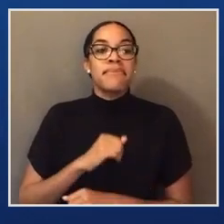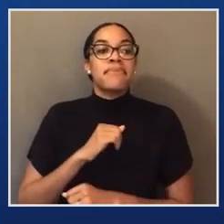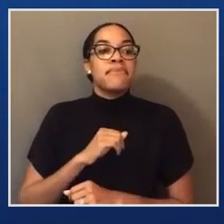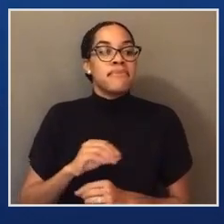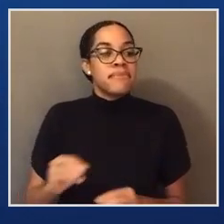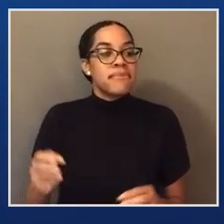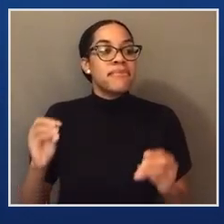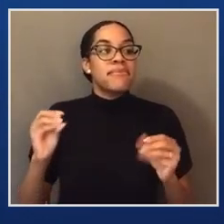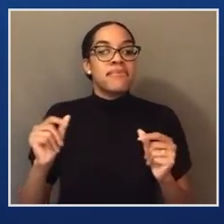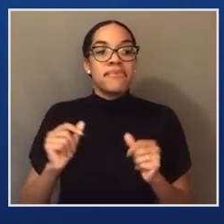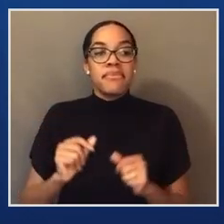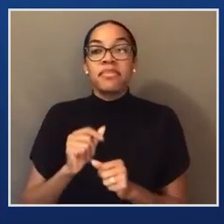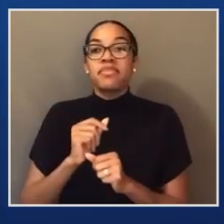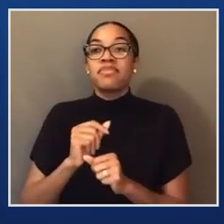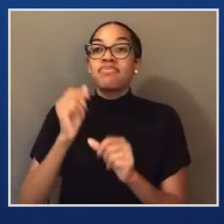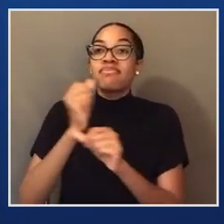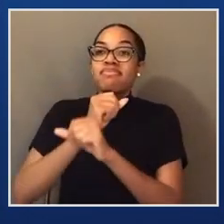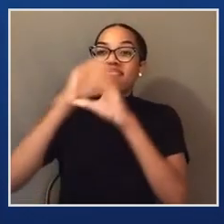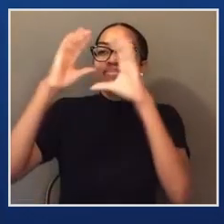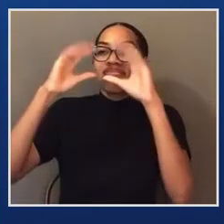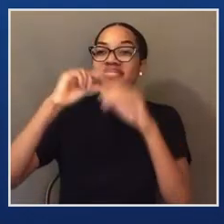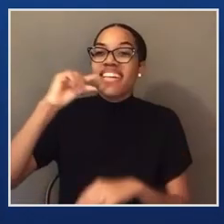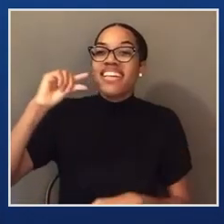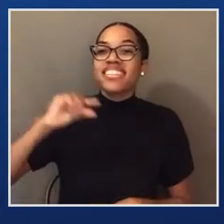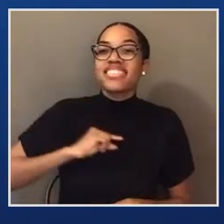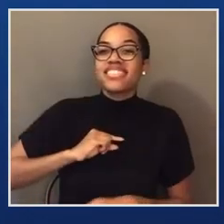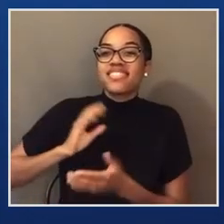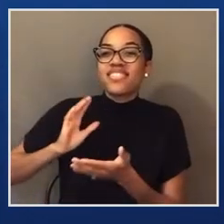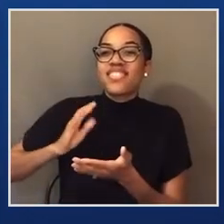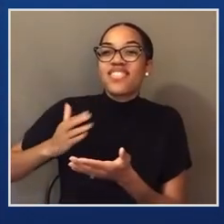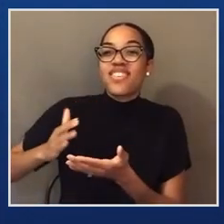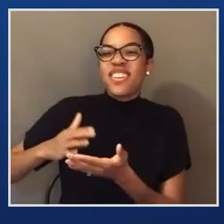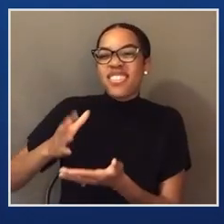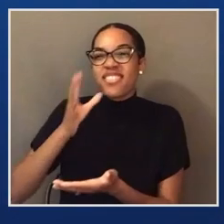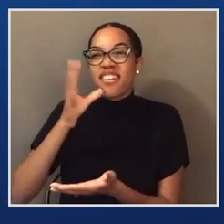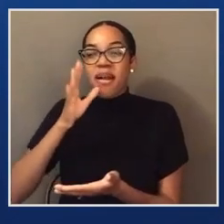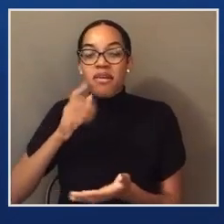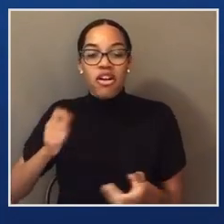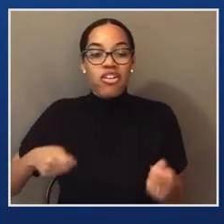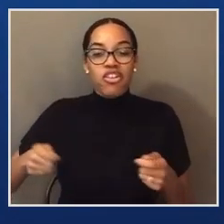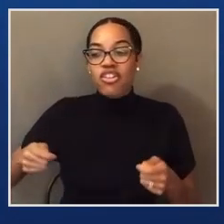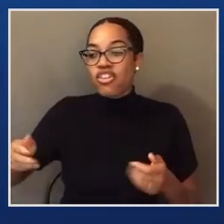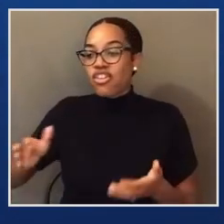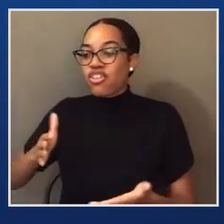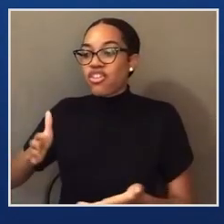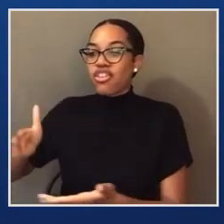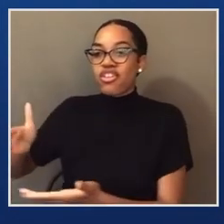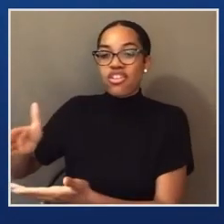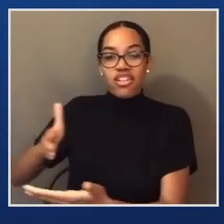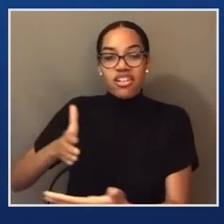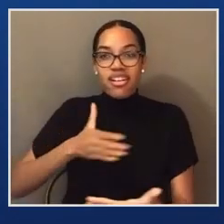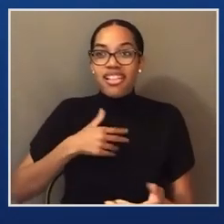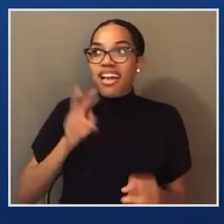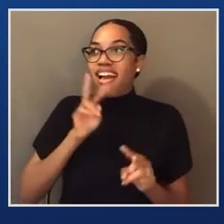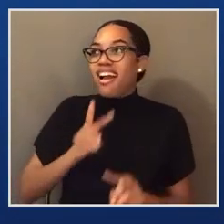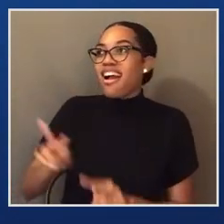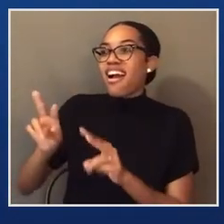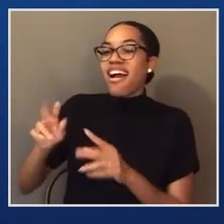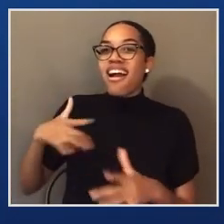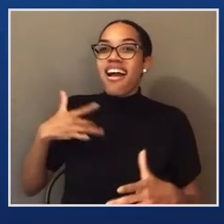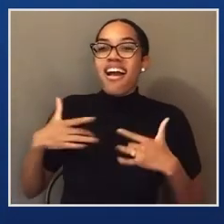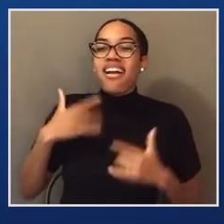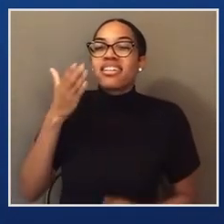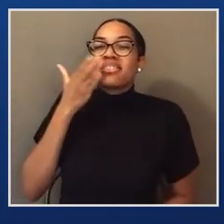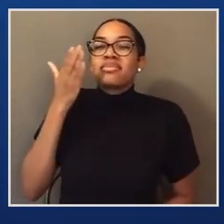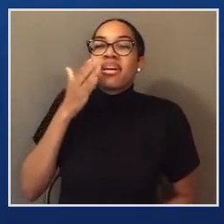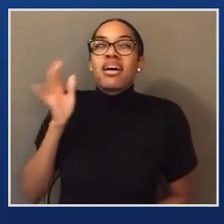Mac and cheese up in the oven, grandma finished cooking. Thanksgiving round the corner, need banana pudding. Brought you home to mama, even though